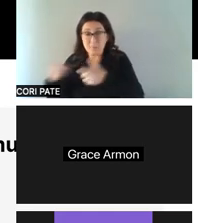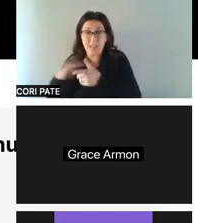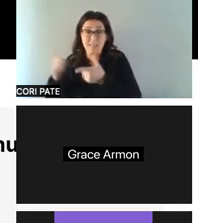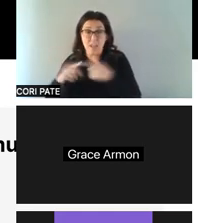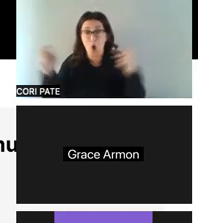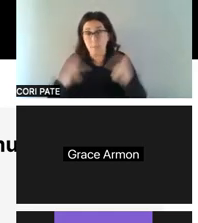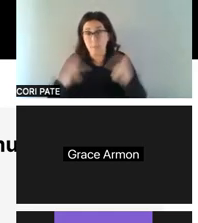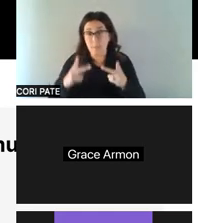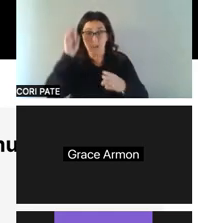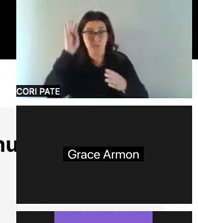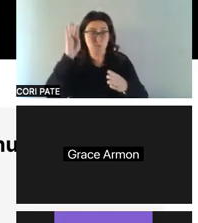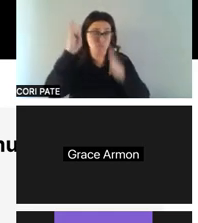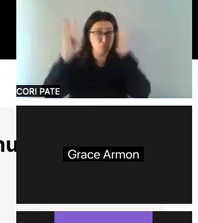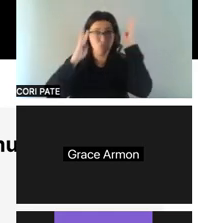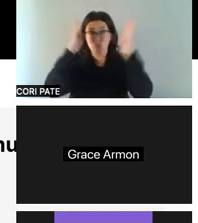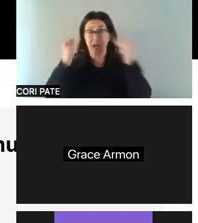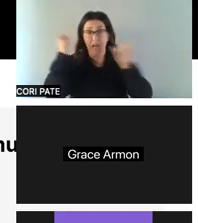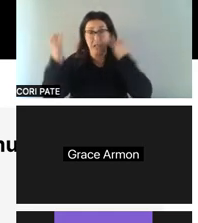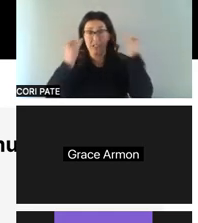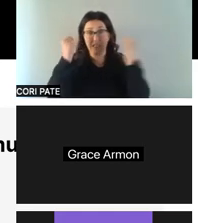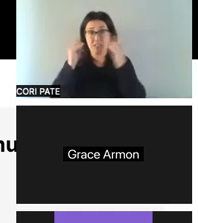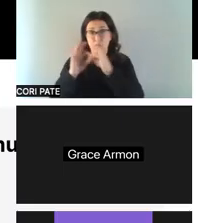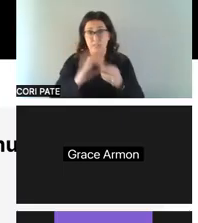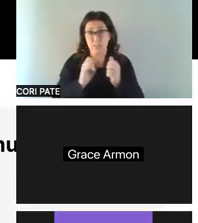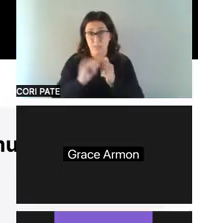ideas of how to address the same challenge.